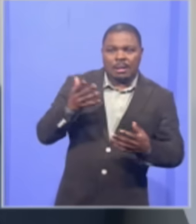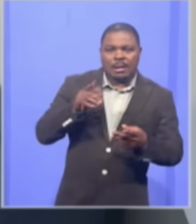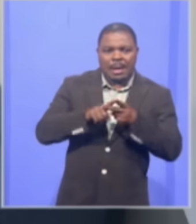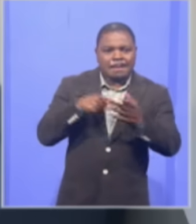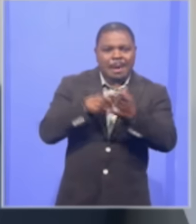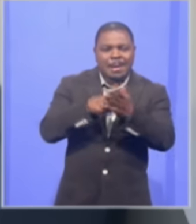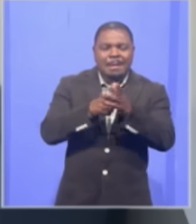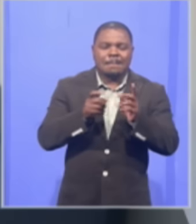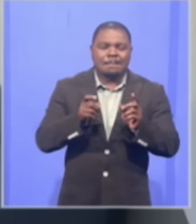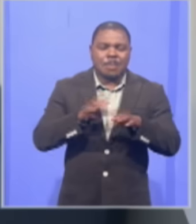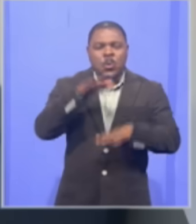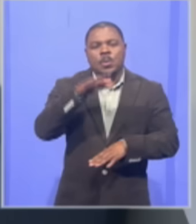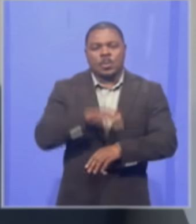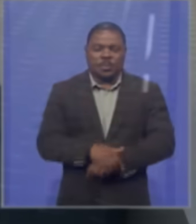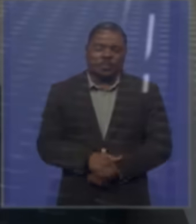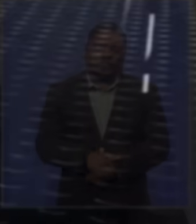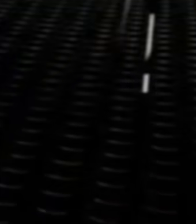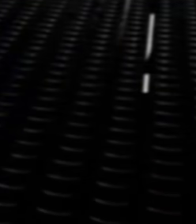buying.